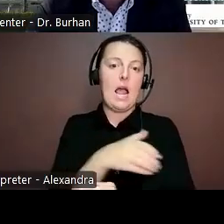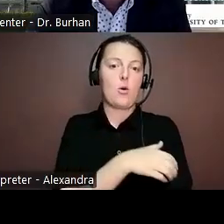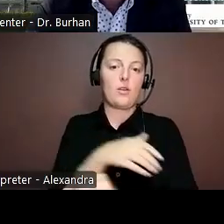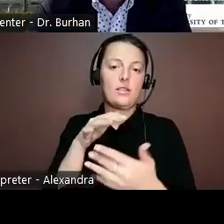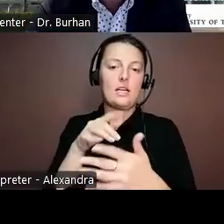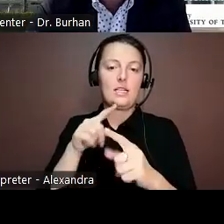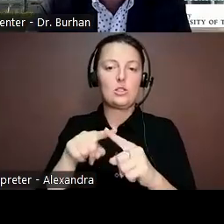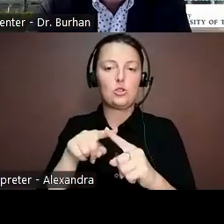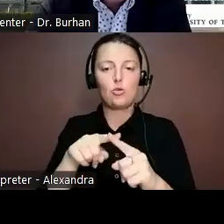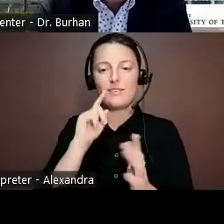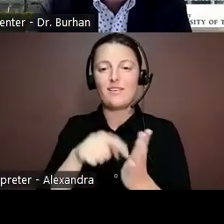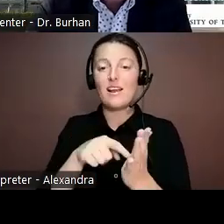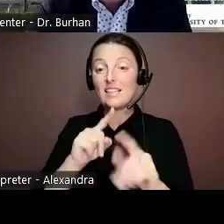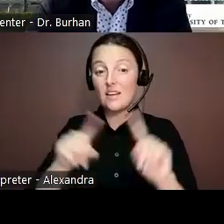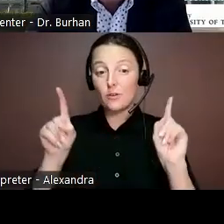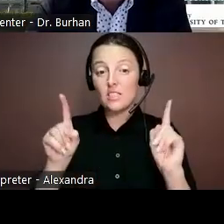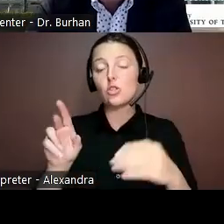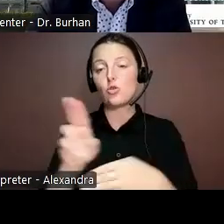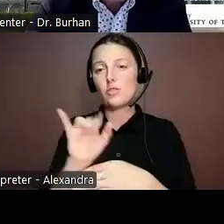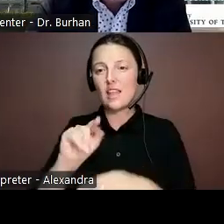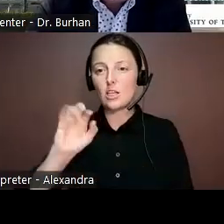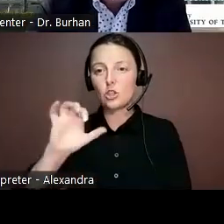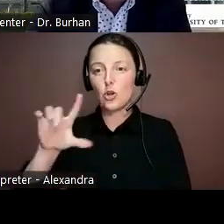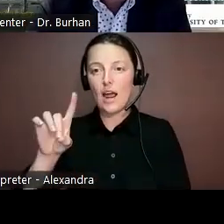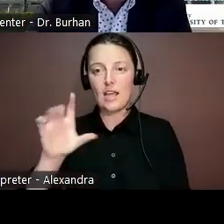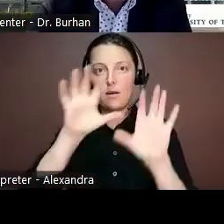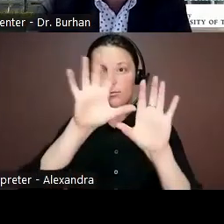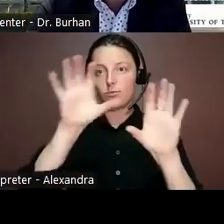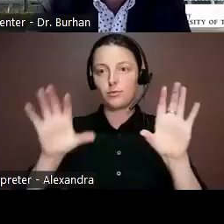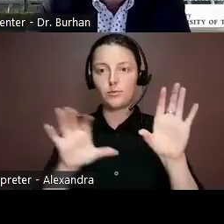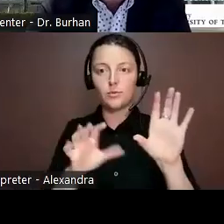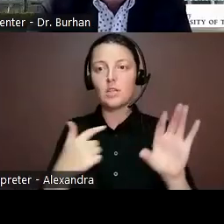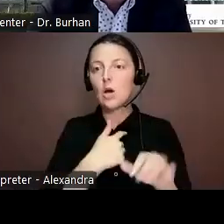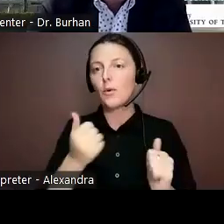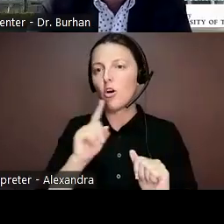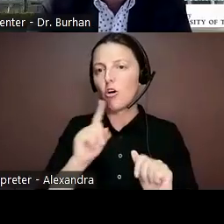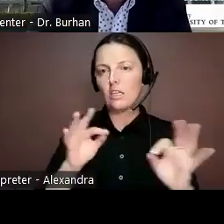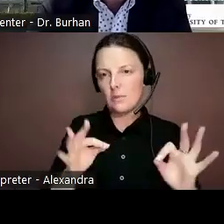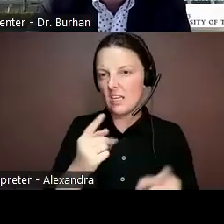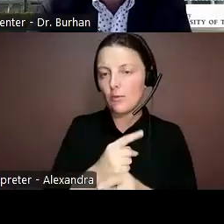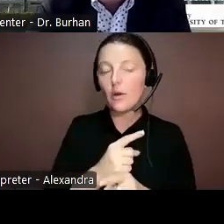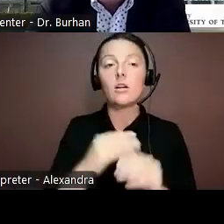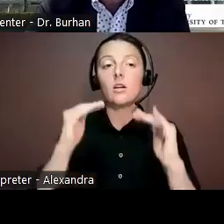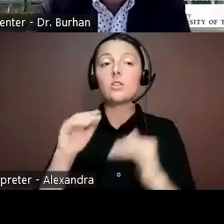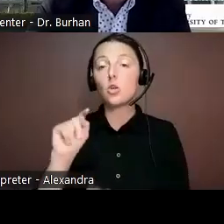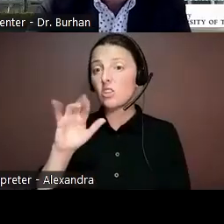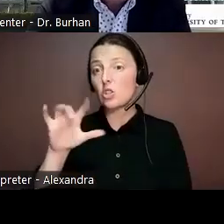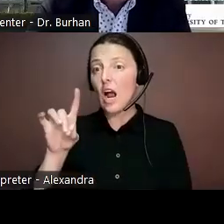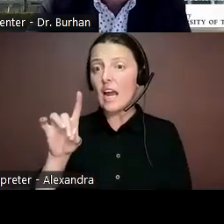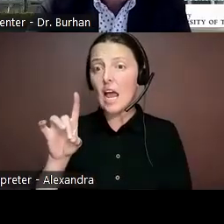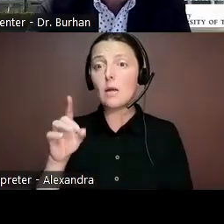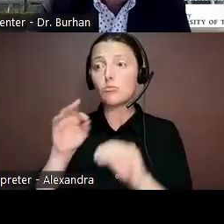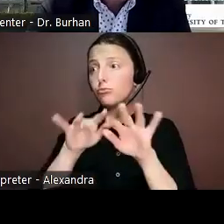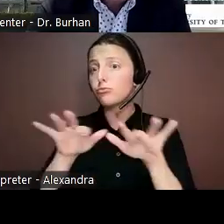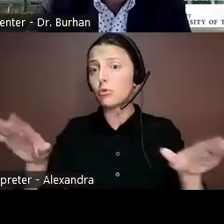triad that we're articulating. So this triad seemed to, be reasonably well received. People